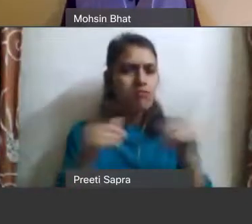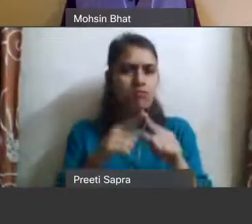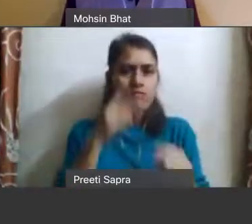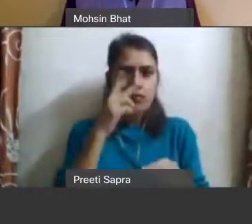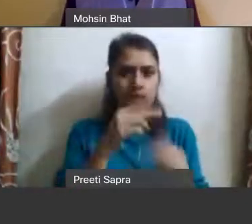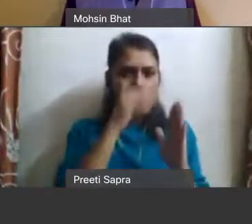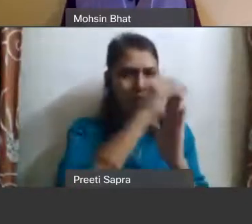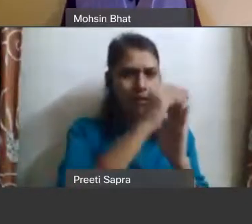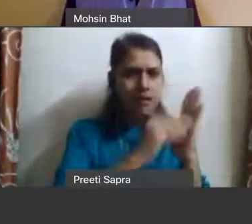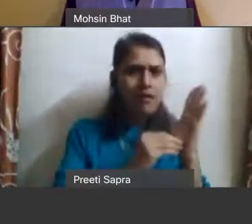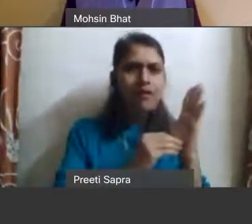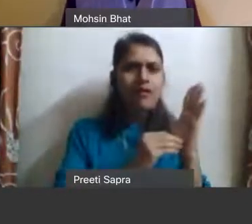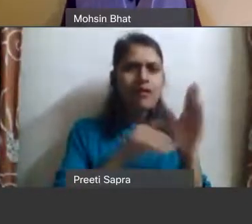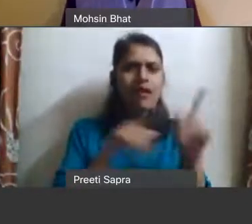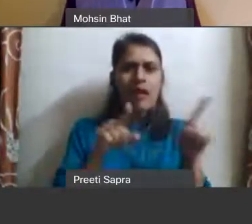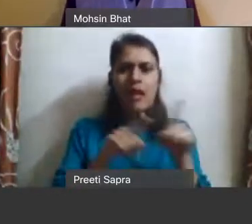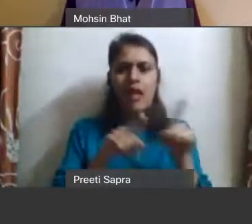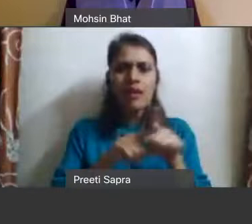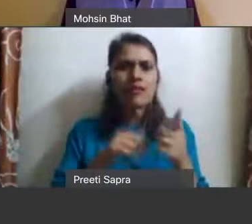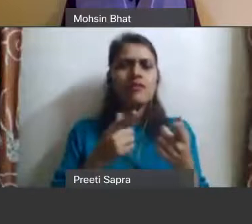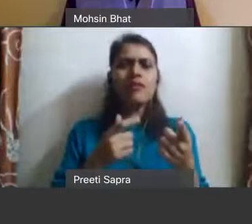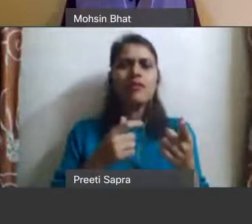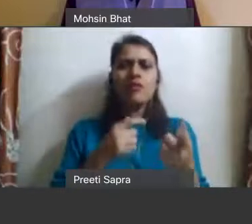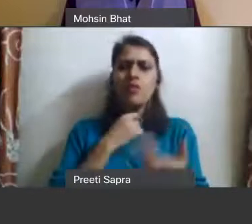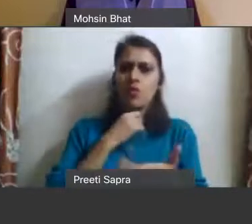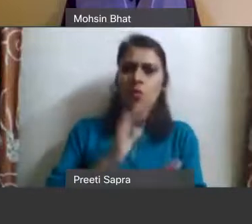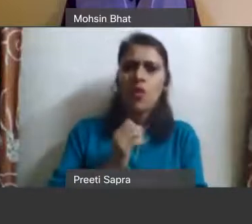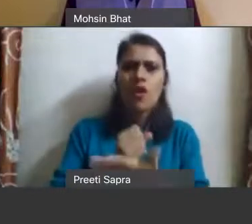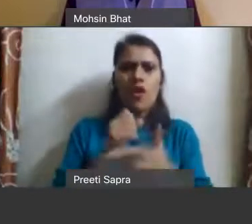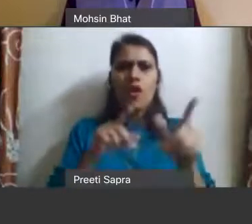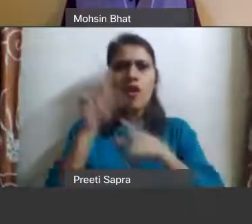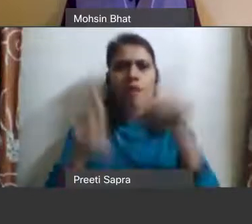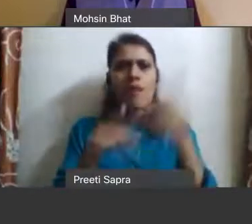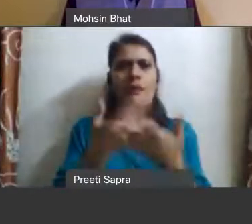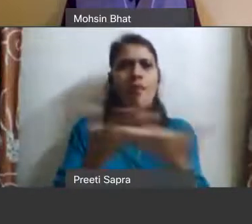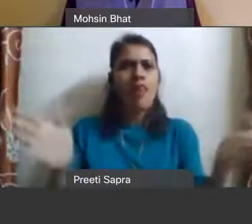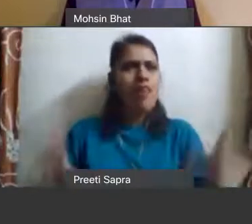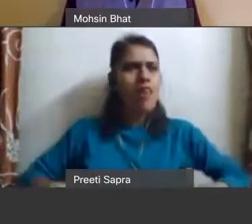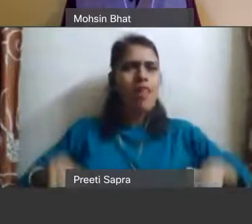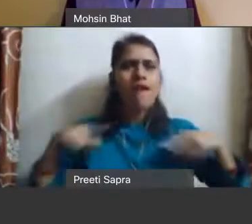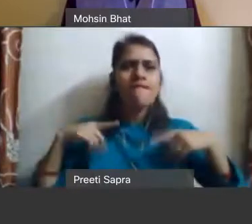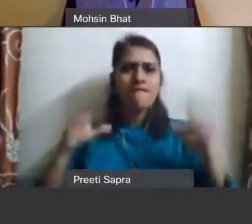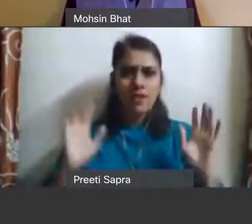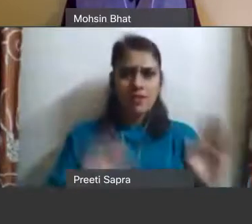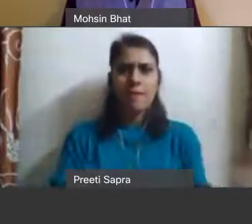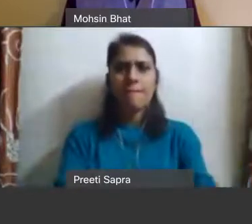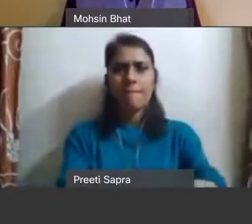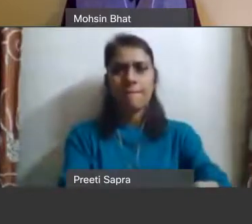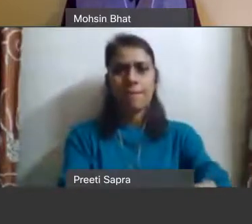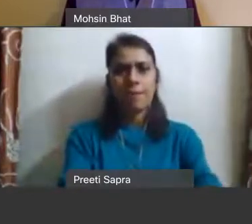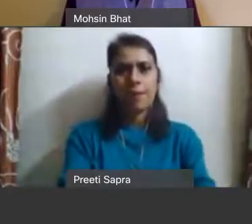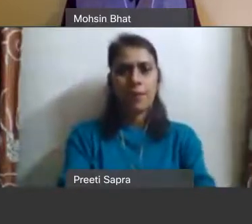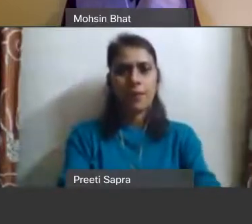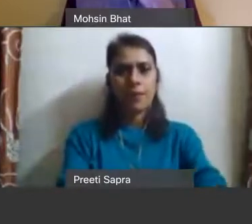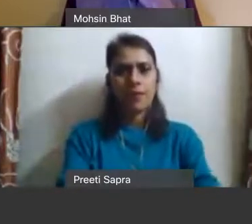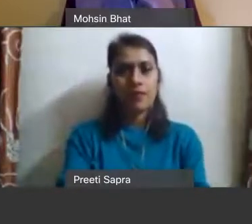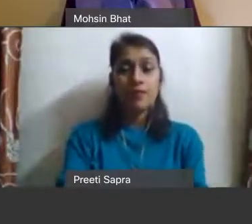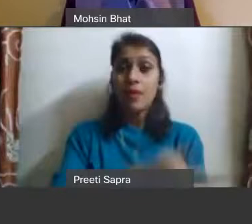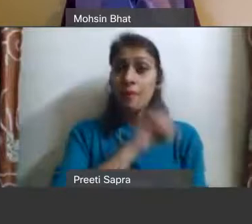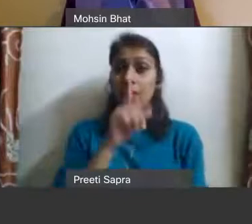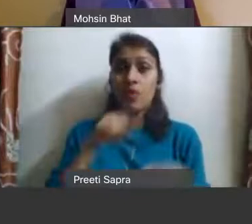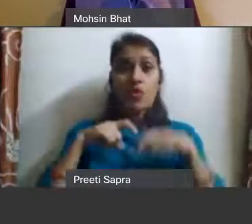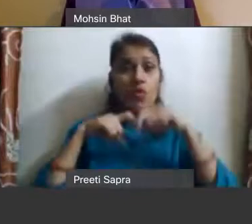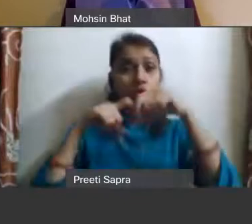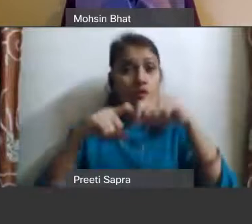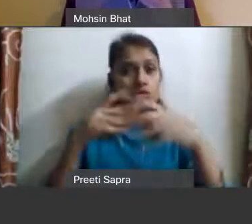was really manifested in the public life. And the questions that were raised, though